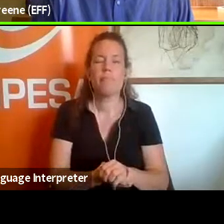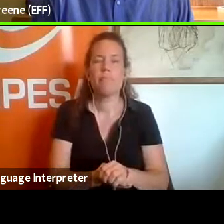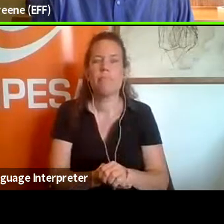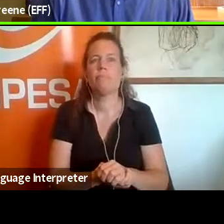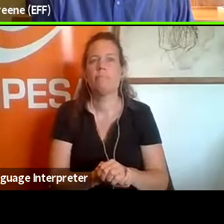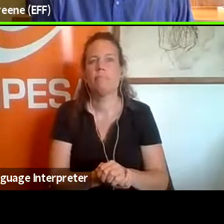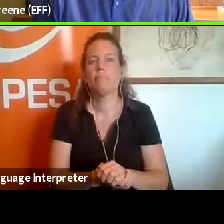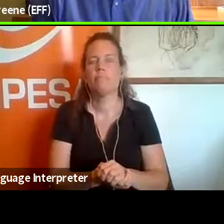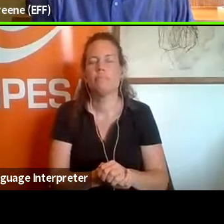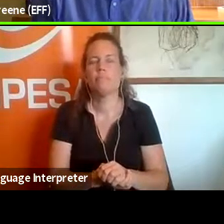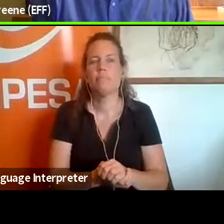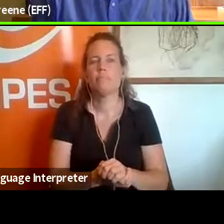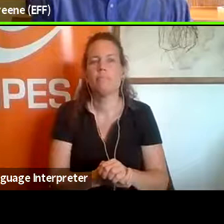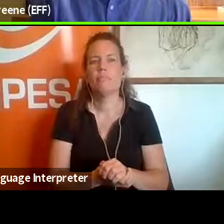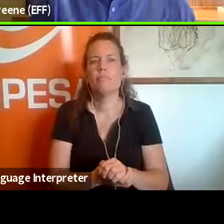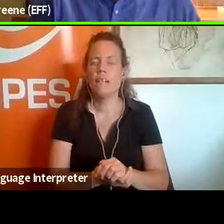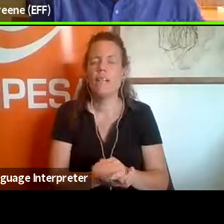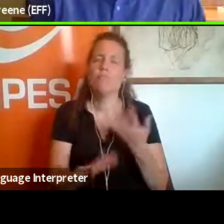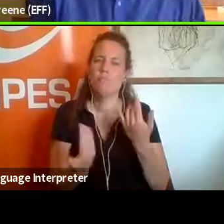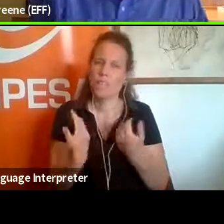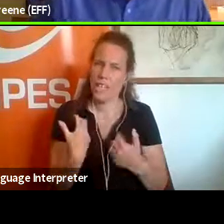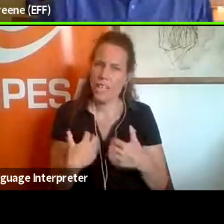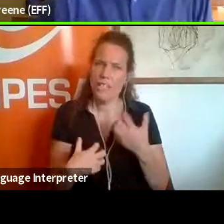it's an interesting